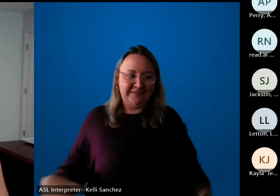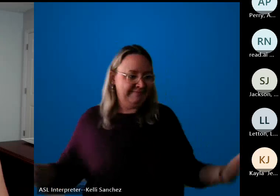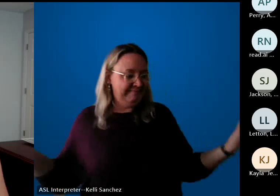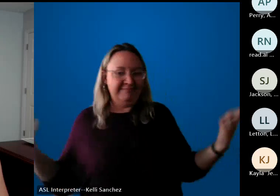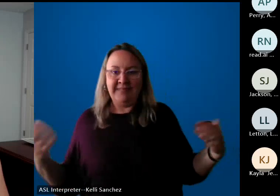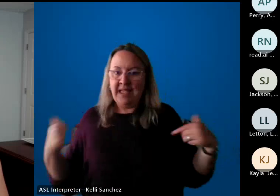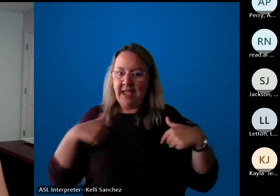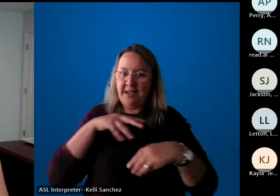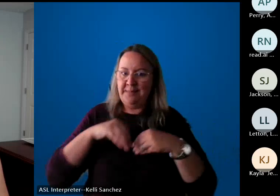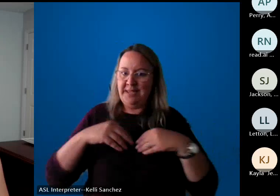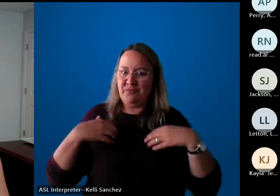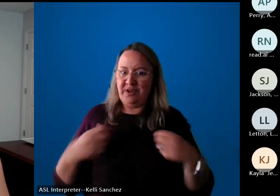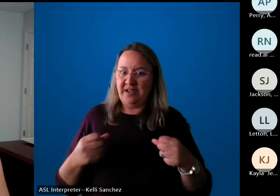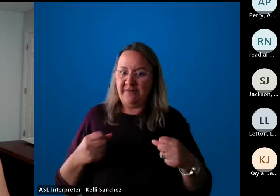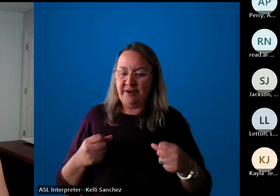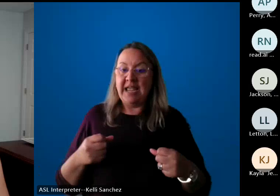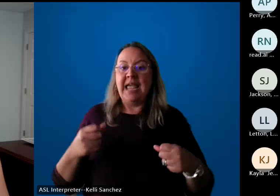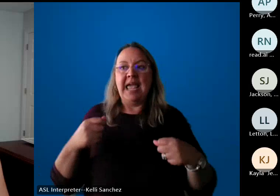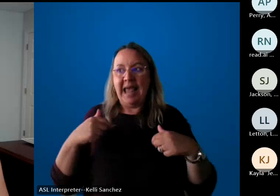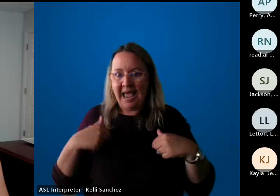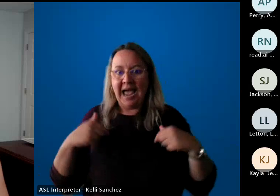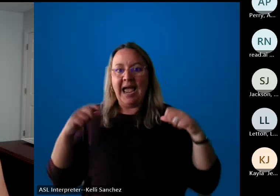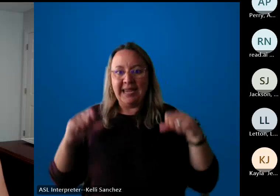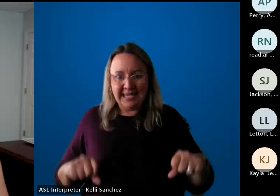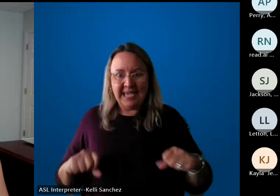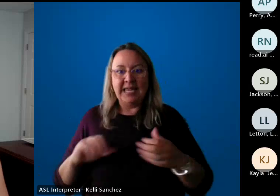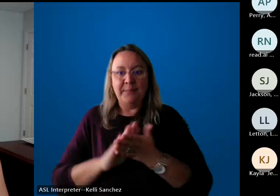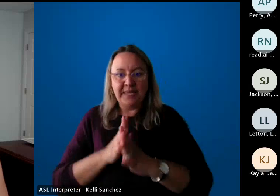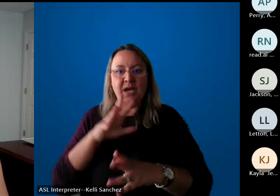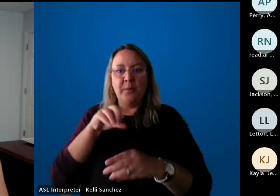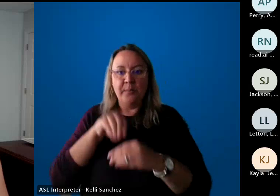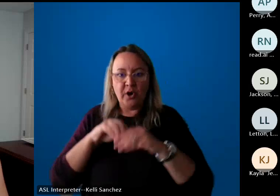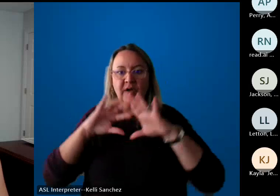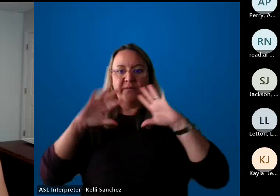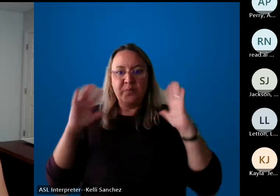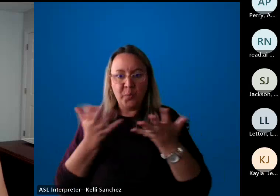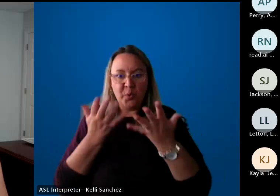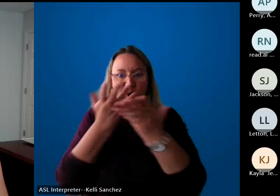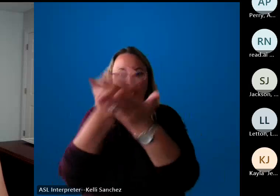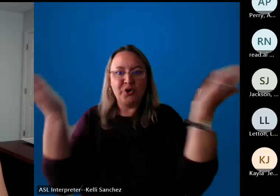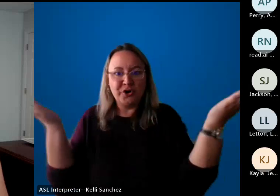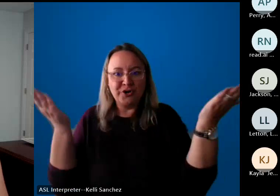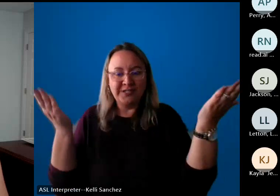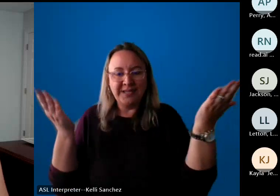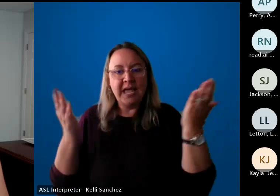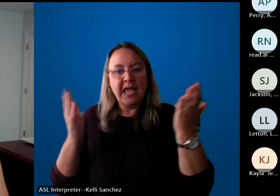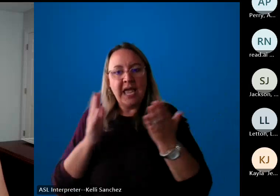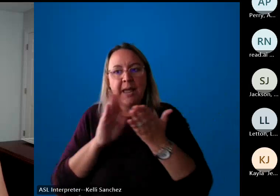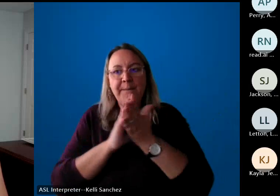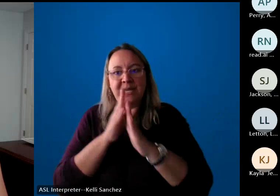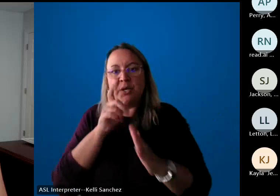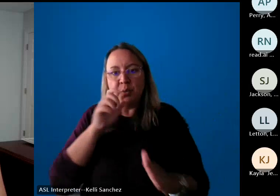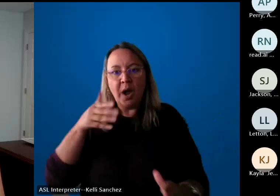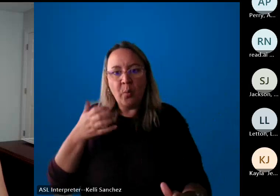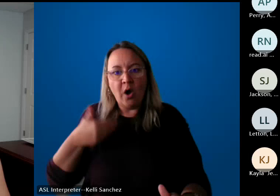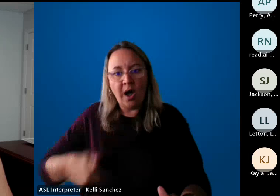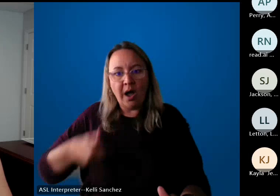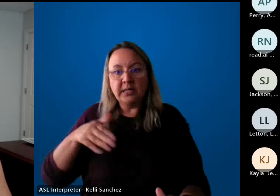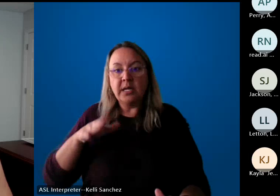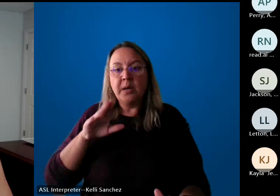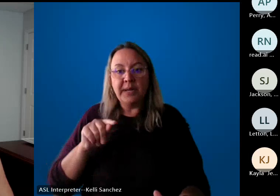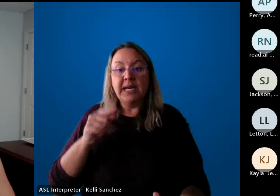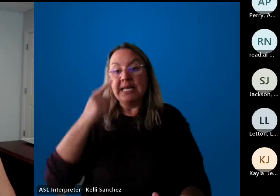in recovery and I get to be a part of the world and get to be the person that I want to be. But it is